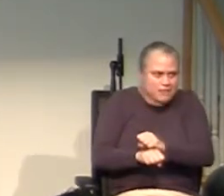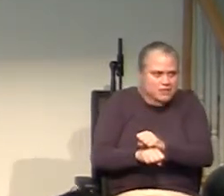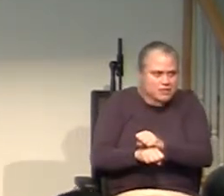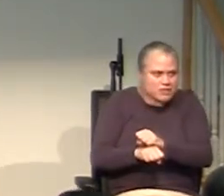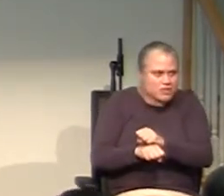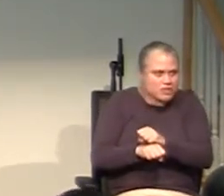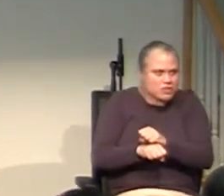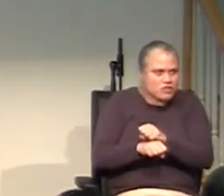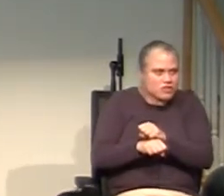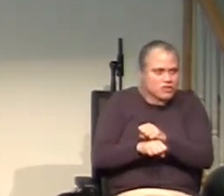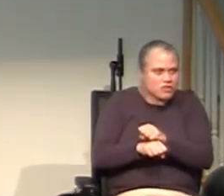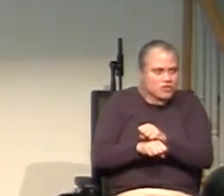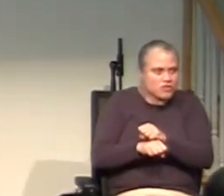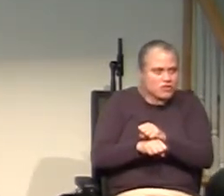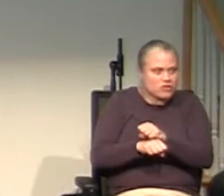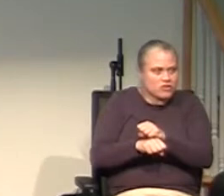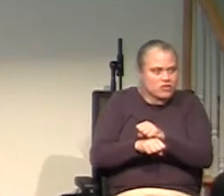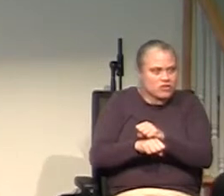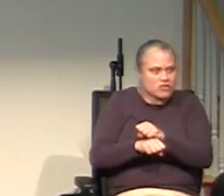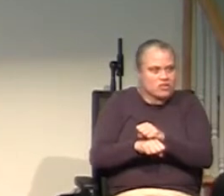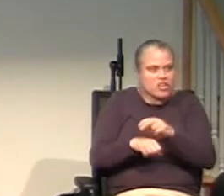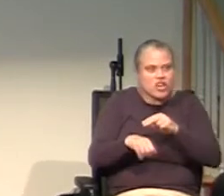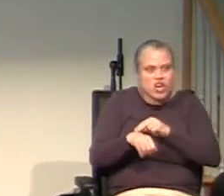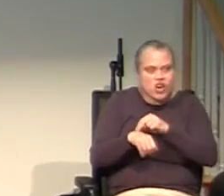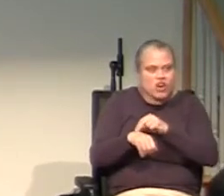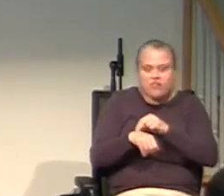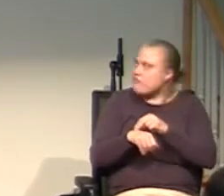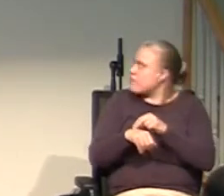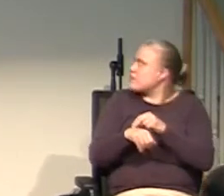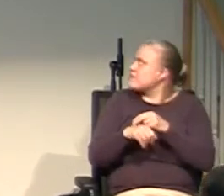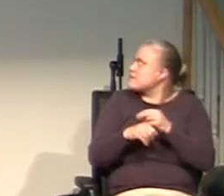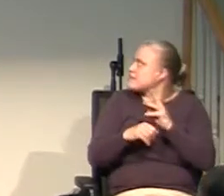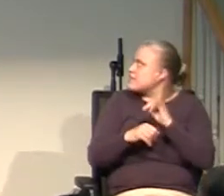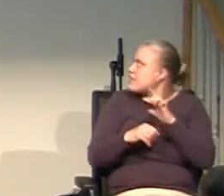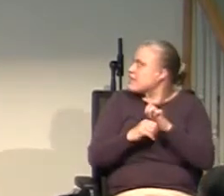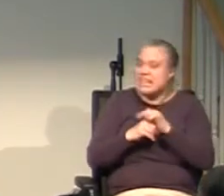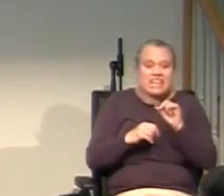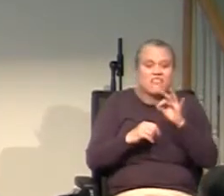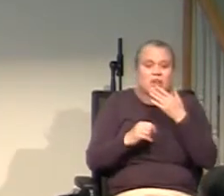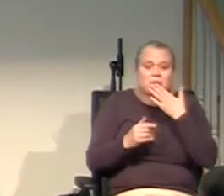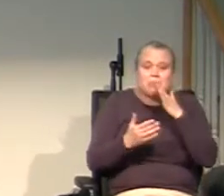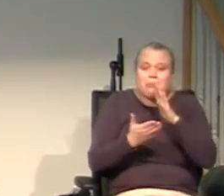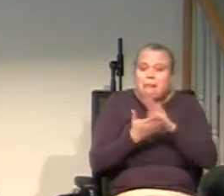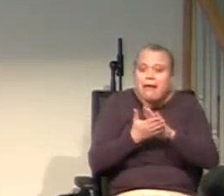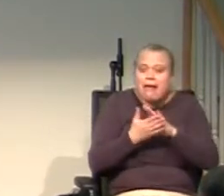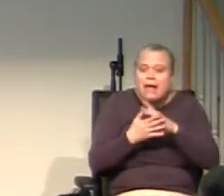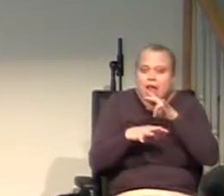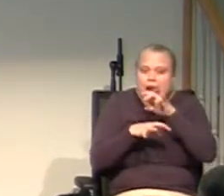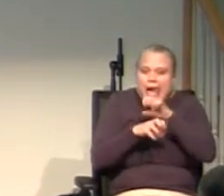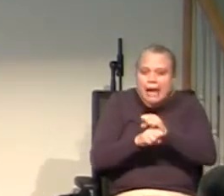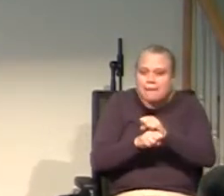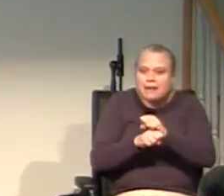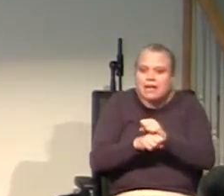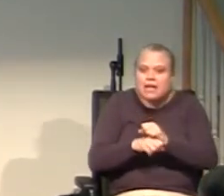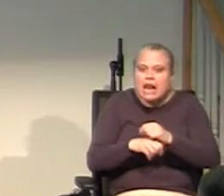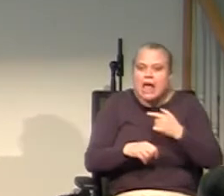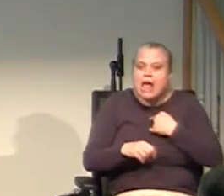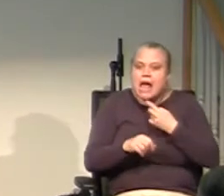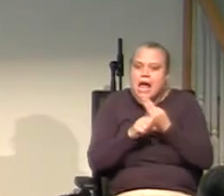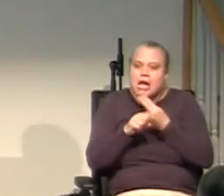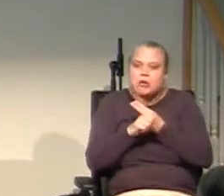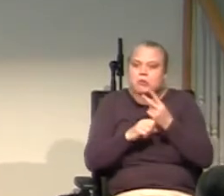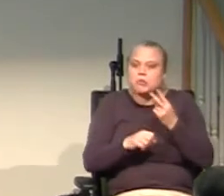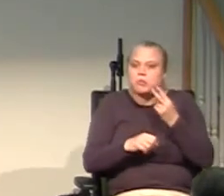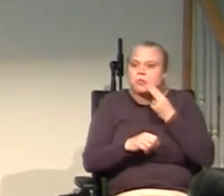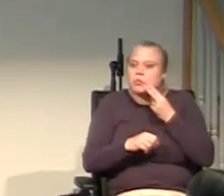cell number one, fires, and say this is an evil habit. I used to drink, used to smoke up to four